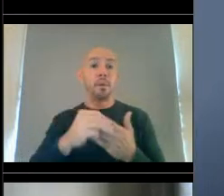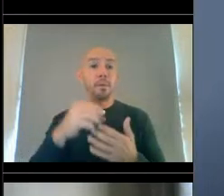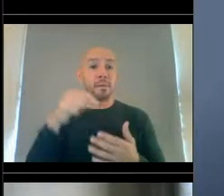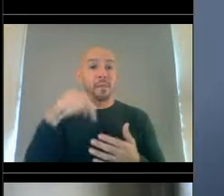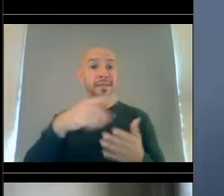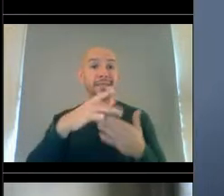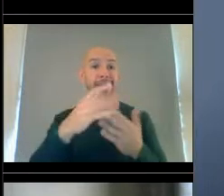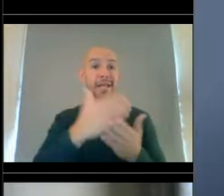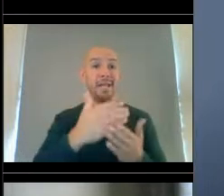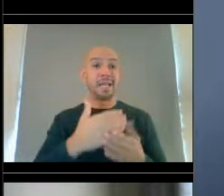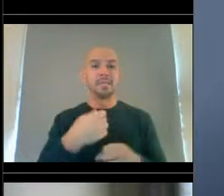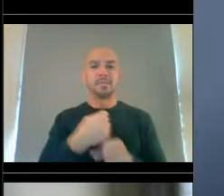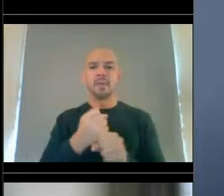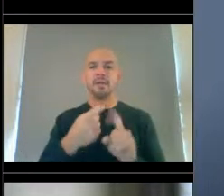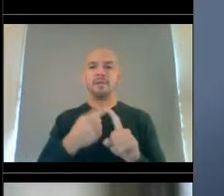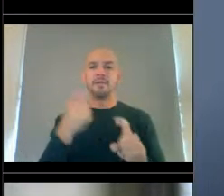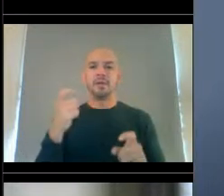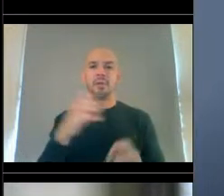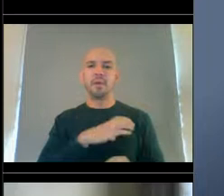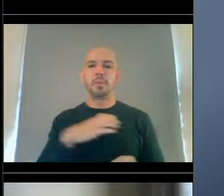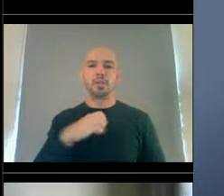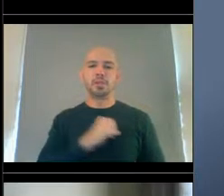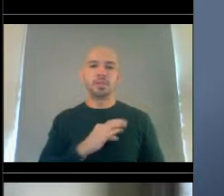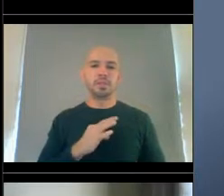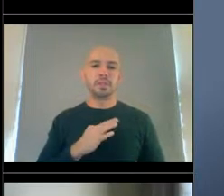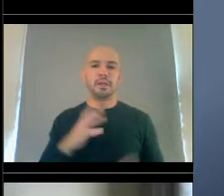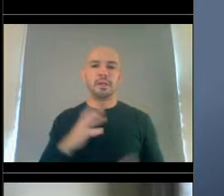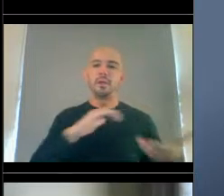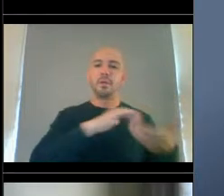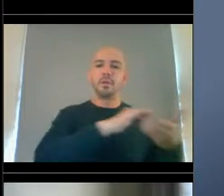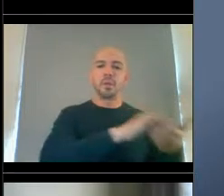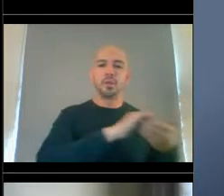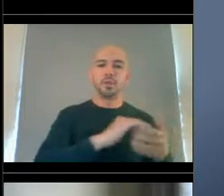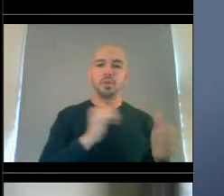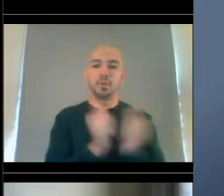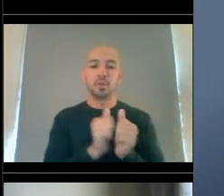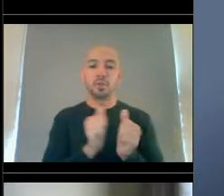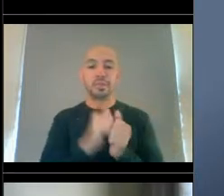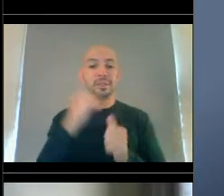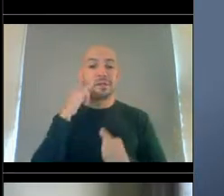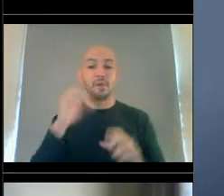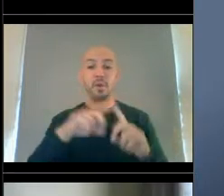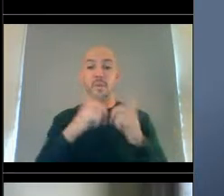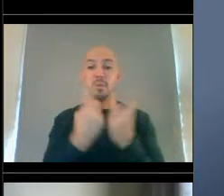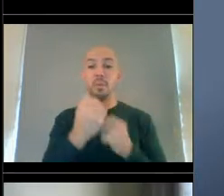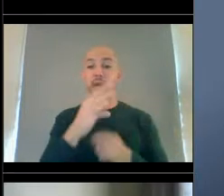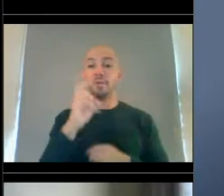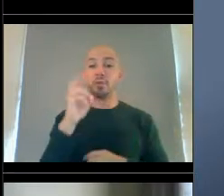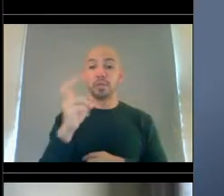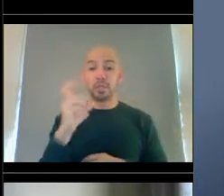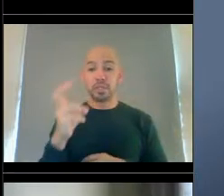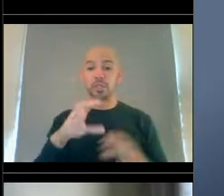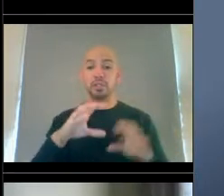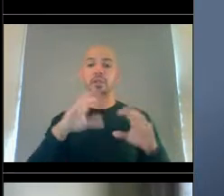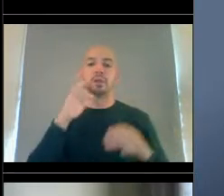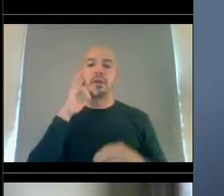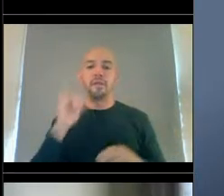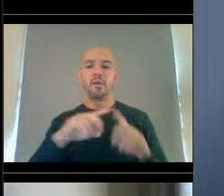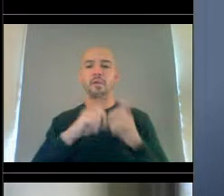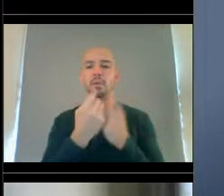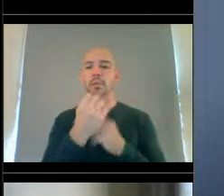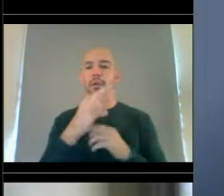commissioned staff in consultation with the california department of transportation the california air resources board california department of housing and